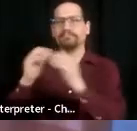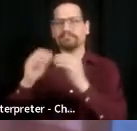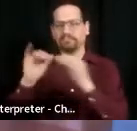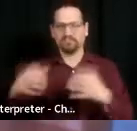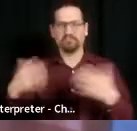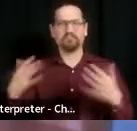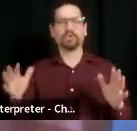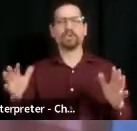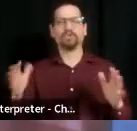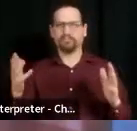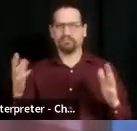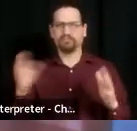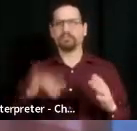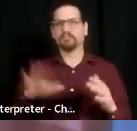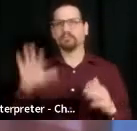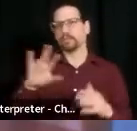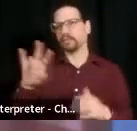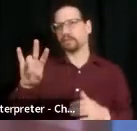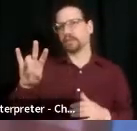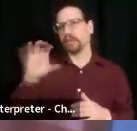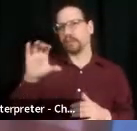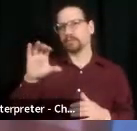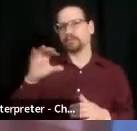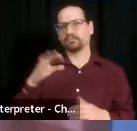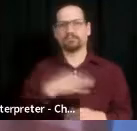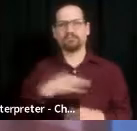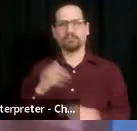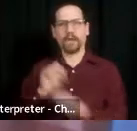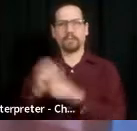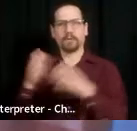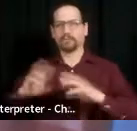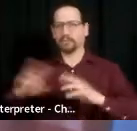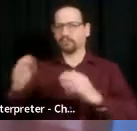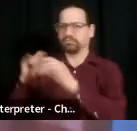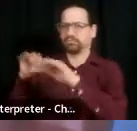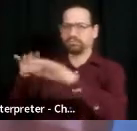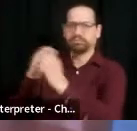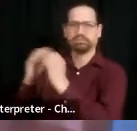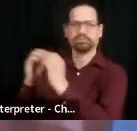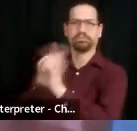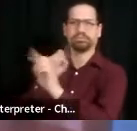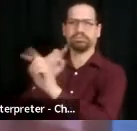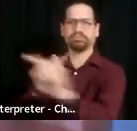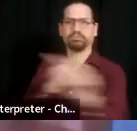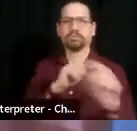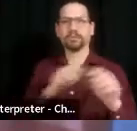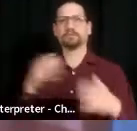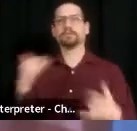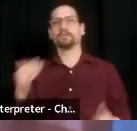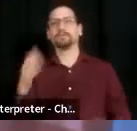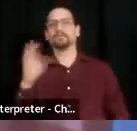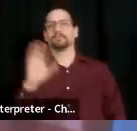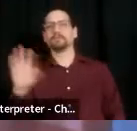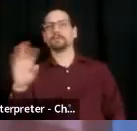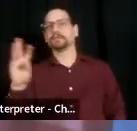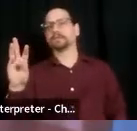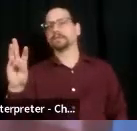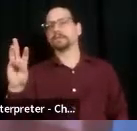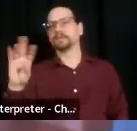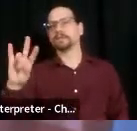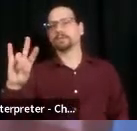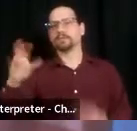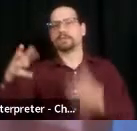around 67 that we have out in Rhode Island. We have, even though the conditions are challenging, we're still going to look